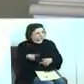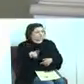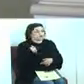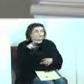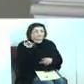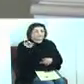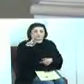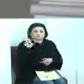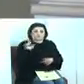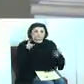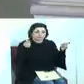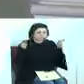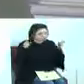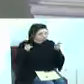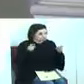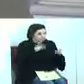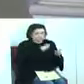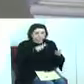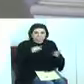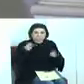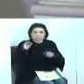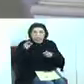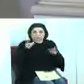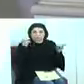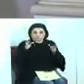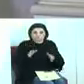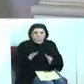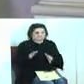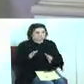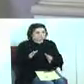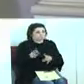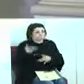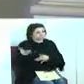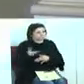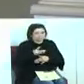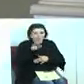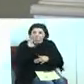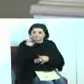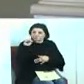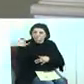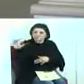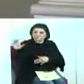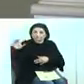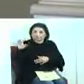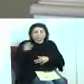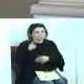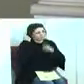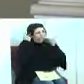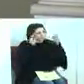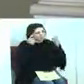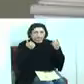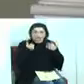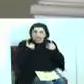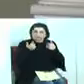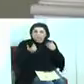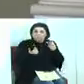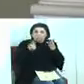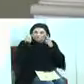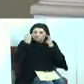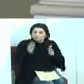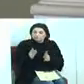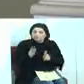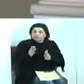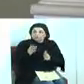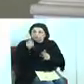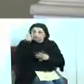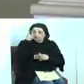to welcome you to Founders Metropolitan Community Church. And I'm wondering, do we have any visitors here